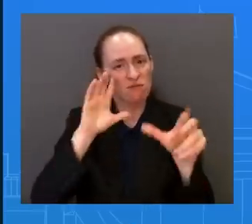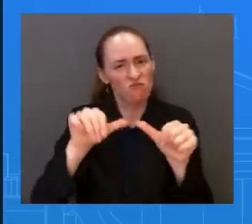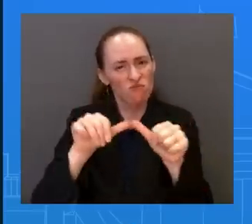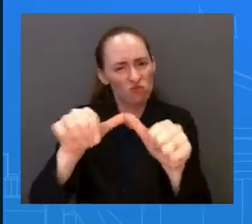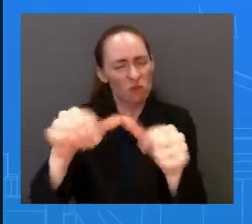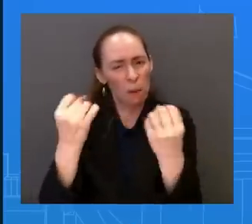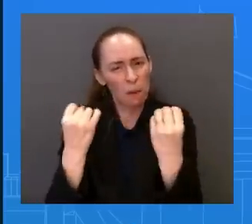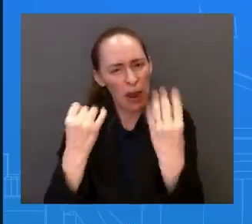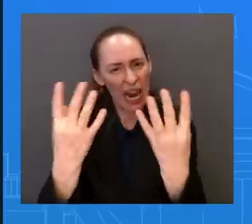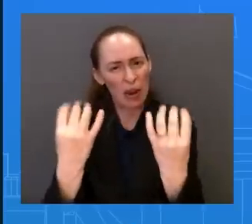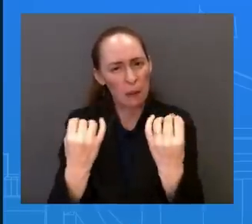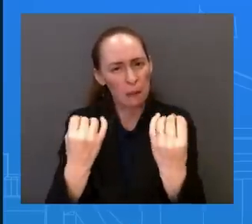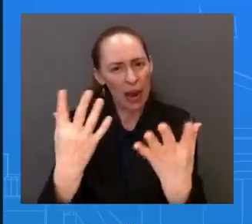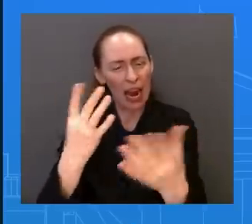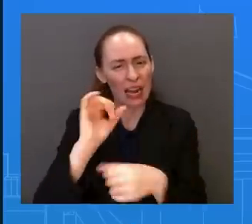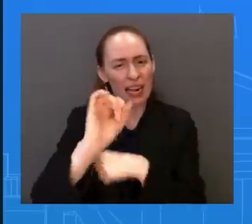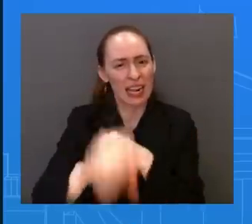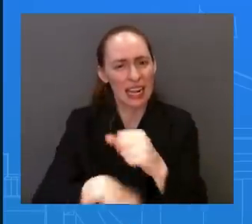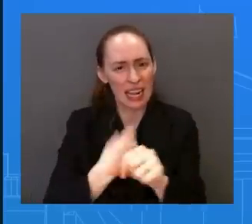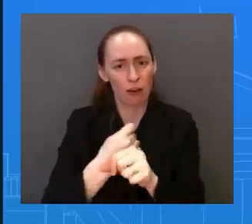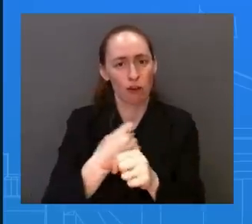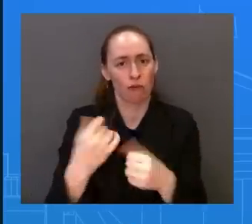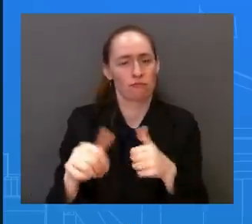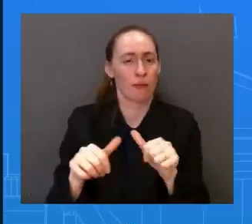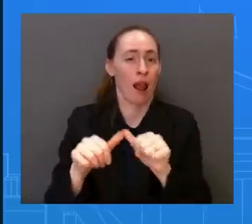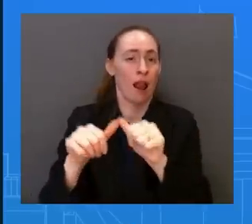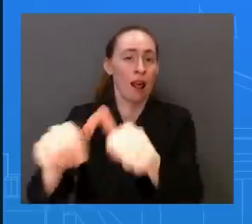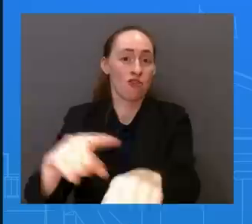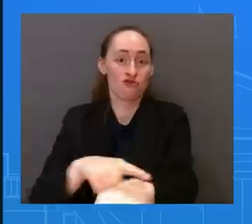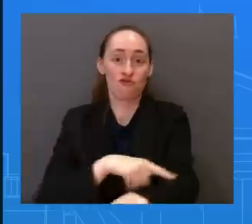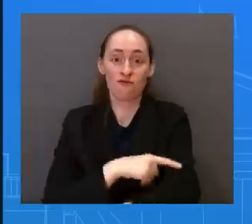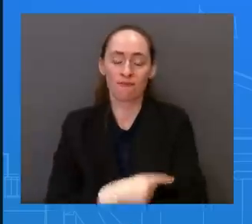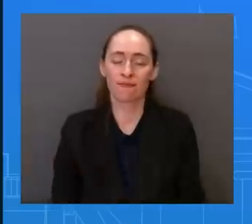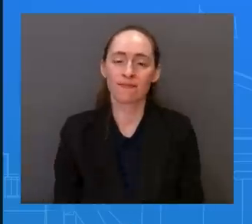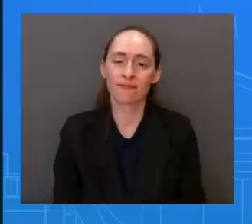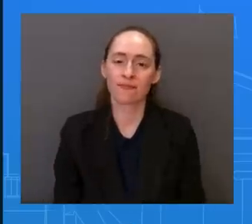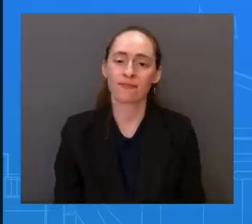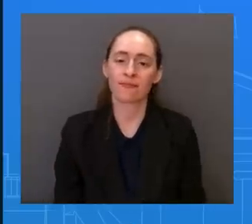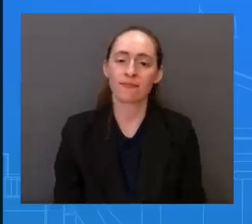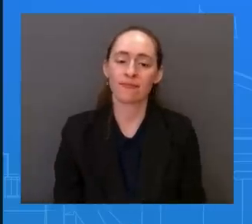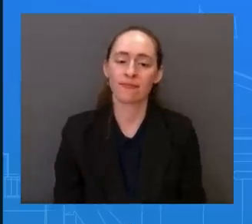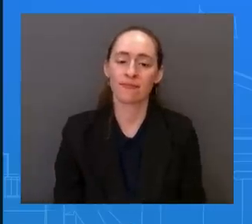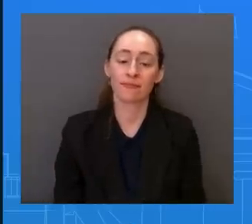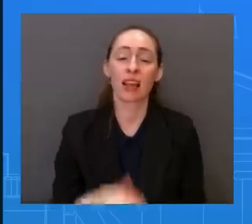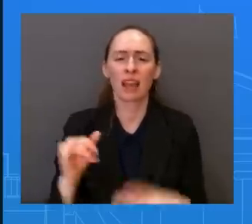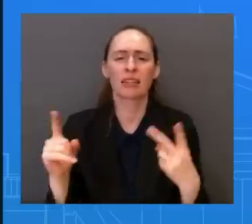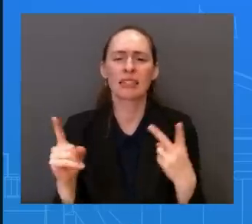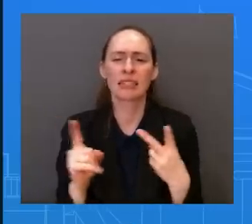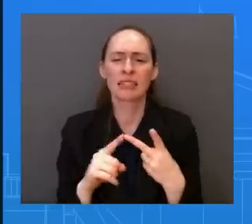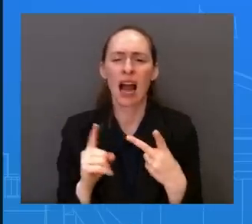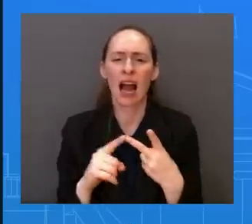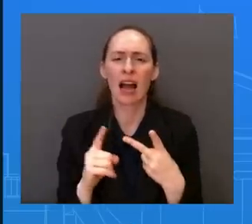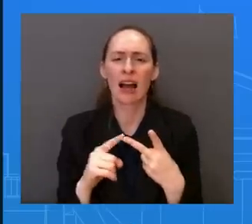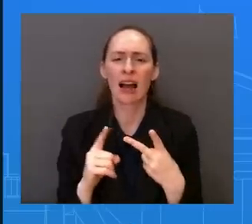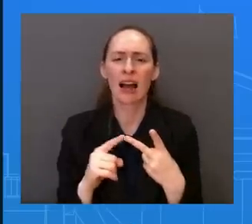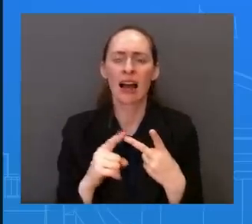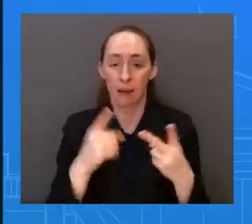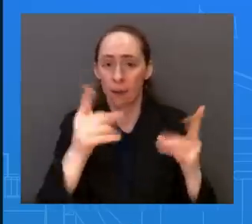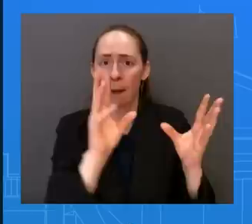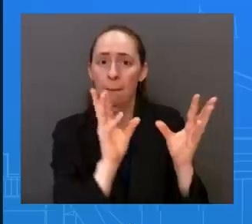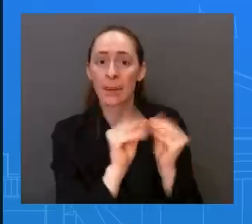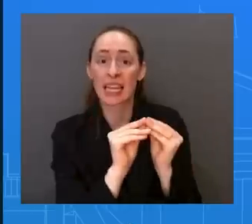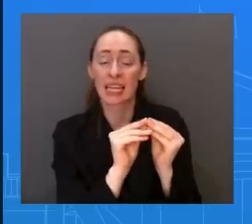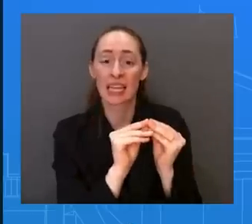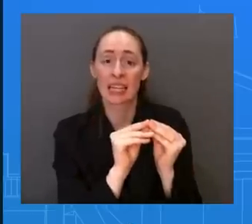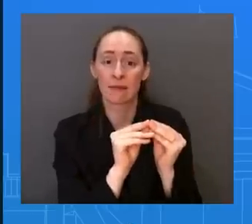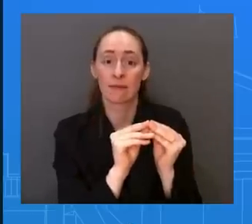McCarthy memo. Oh, right. Okay. And so, what I would say about the meeting itself is that that both the president and the speaker had a constructive